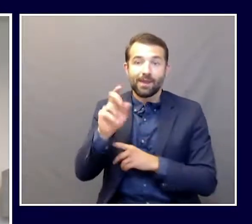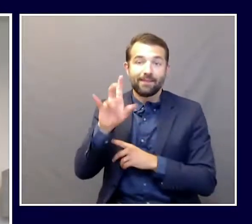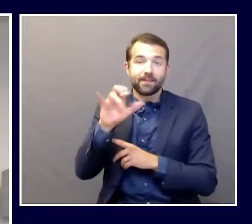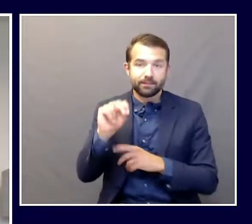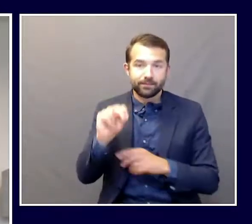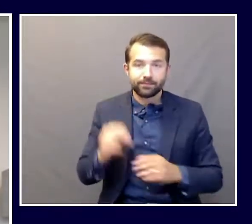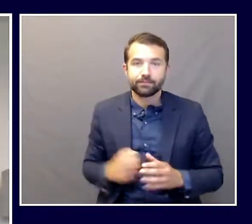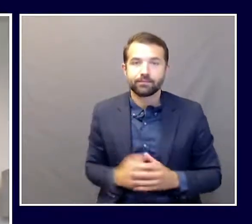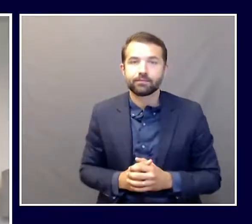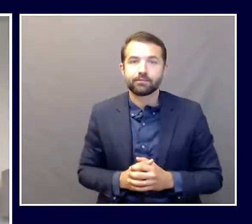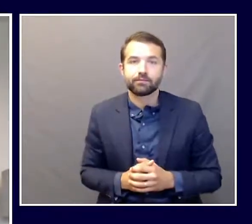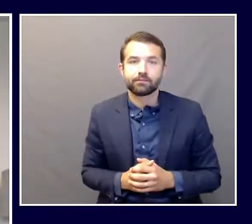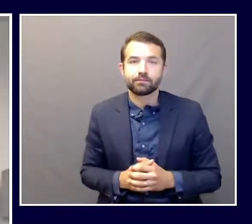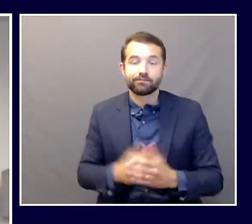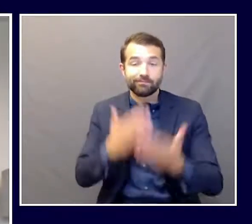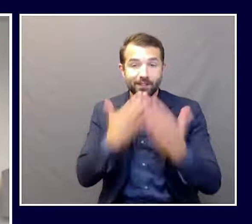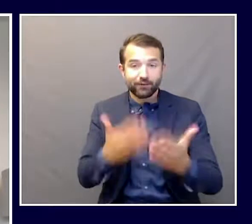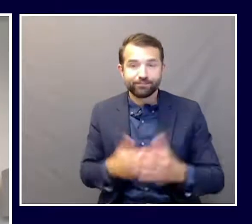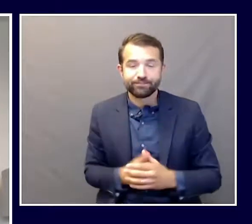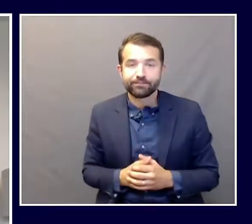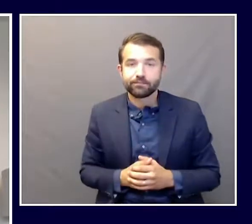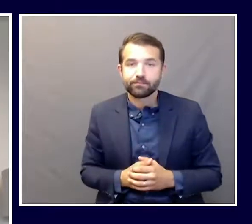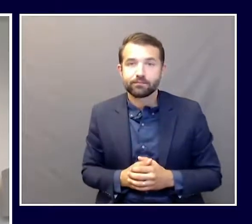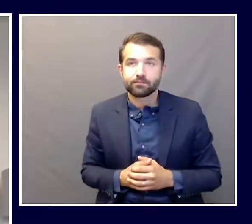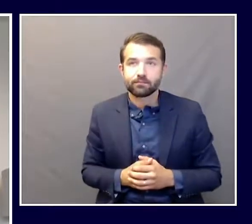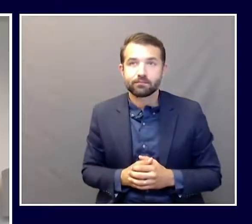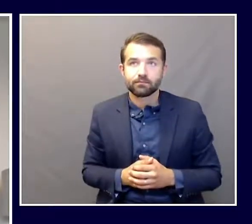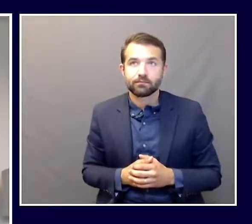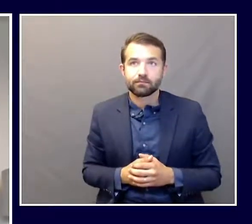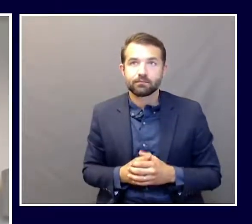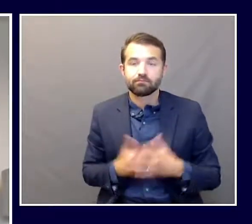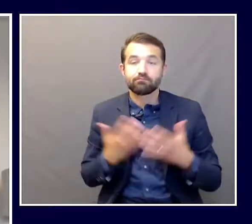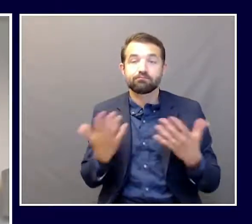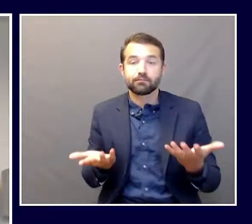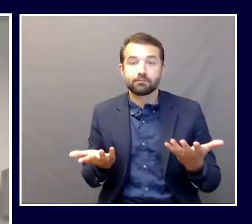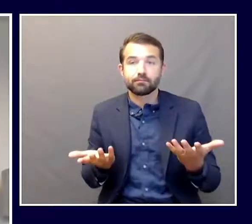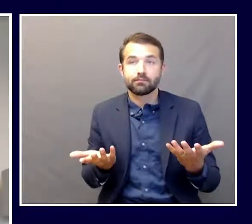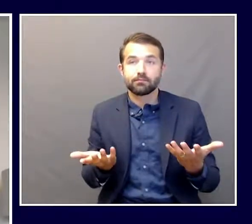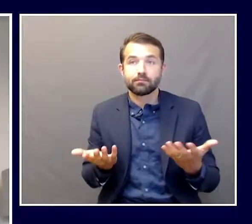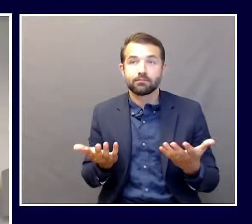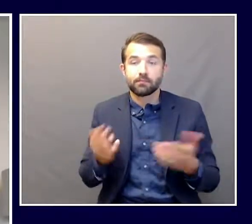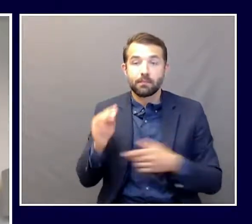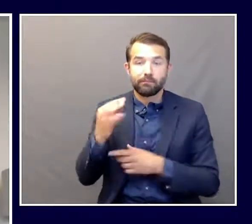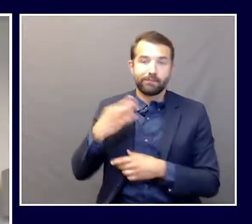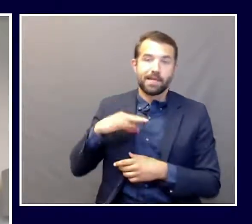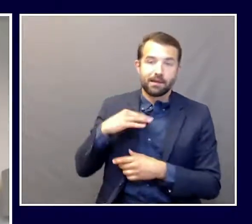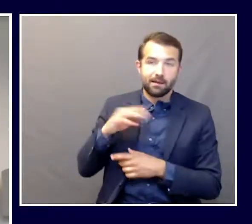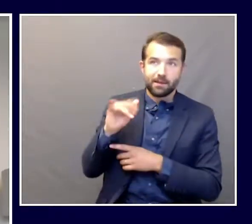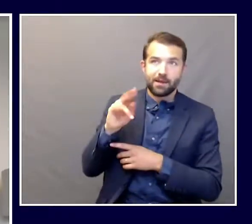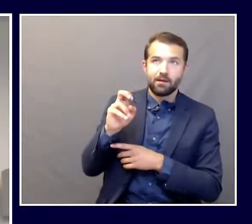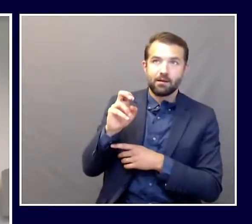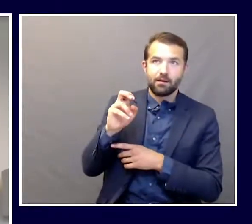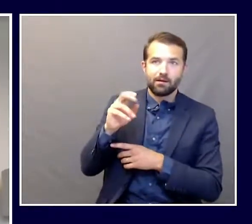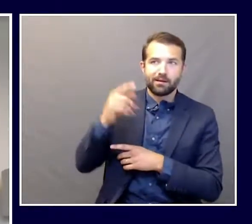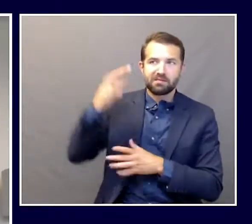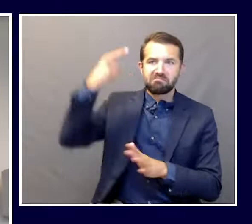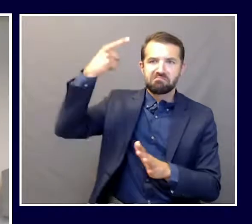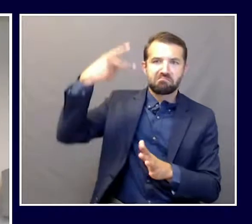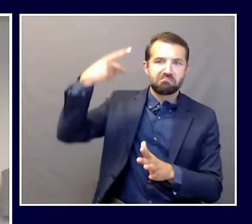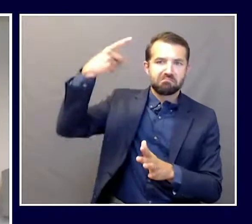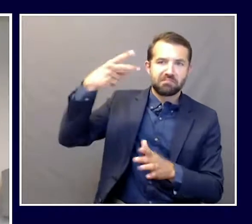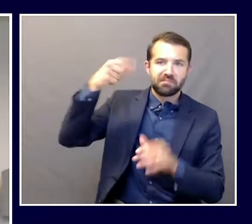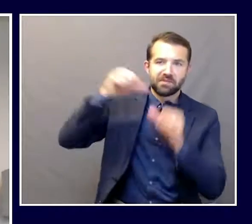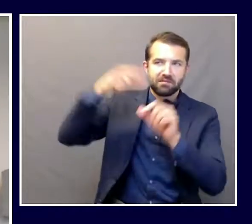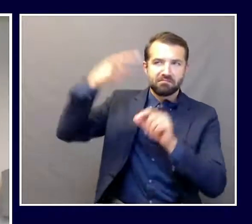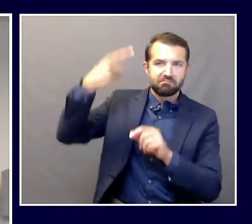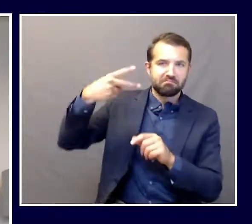Great, thanks, Dr. Shah. So, obviously, Maine continues to have one of the highest vaccination rates in the country, which is great. But as you noted, the